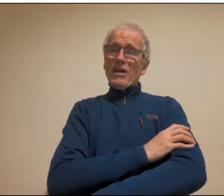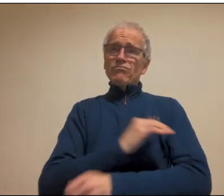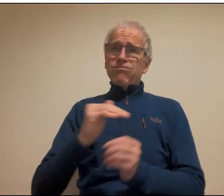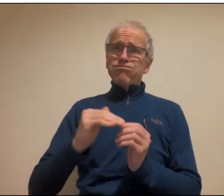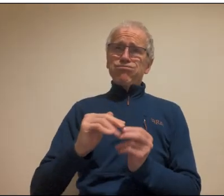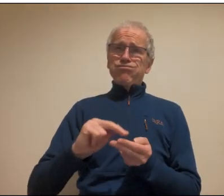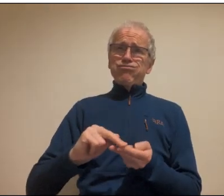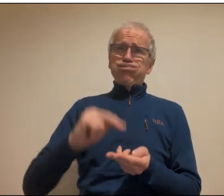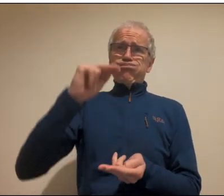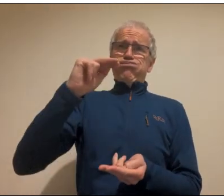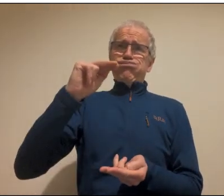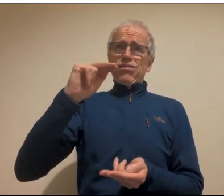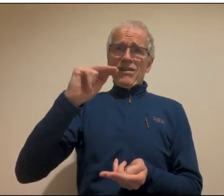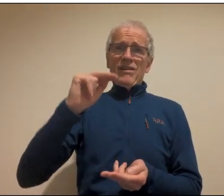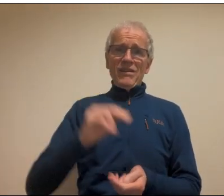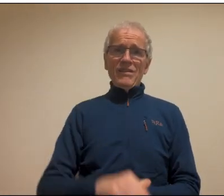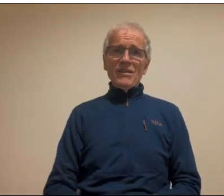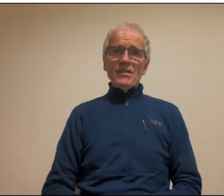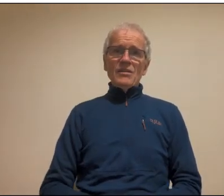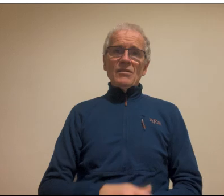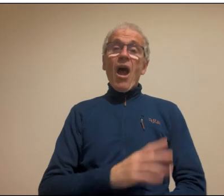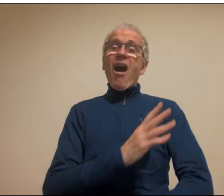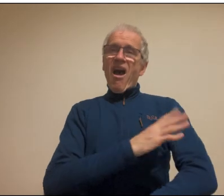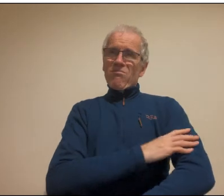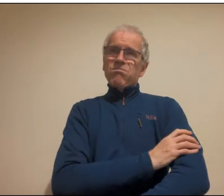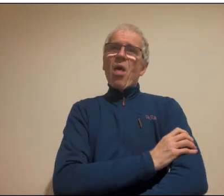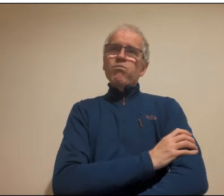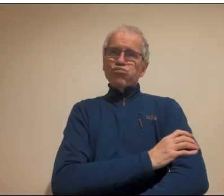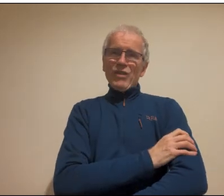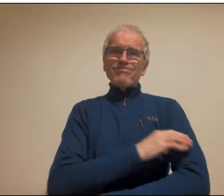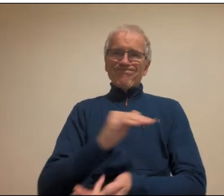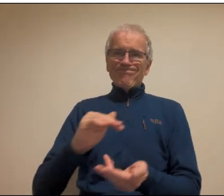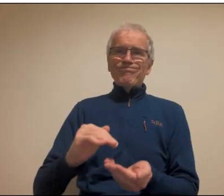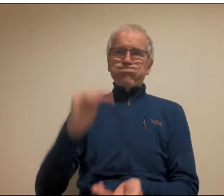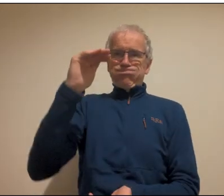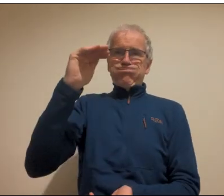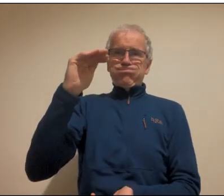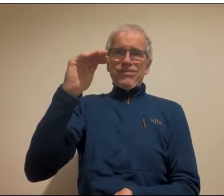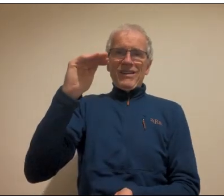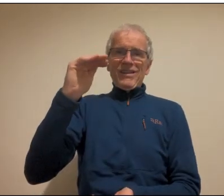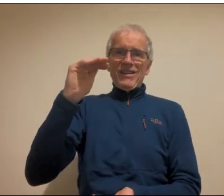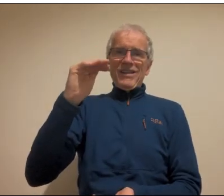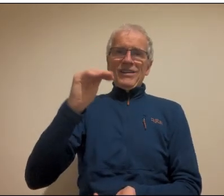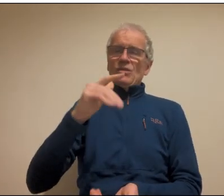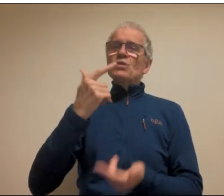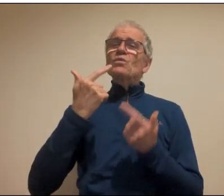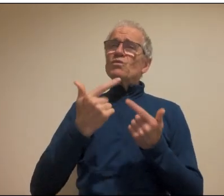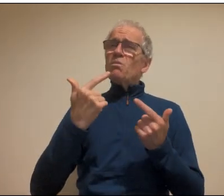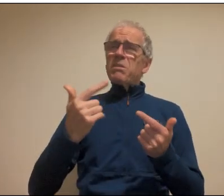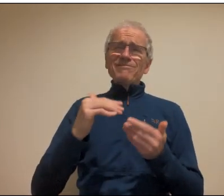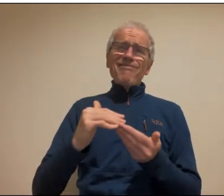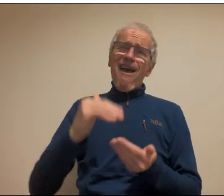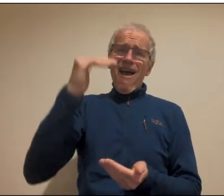High blood pressure. If your blood pressure is too high, it can damage your blood vessels.